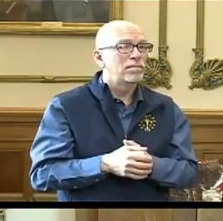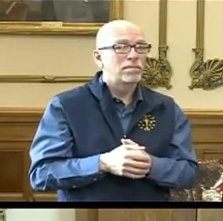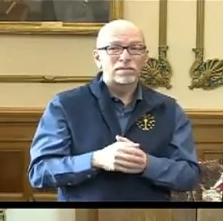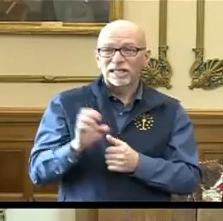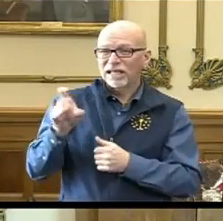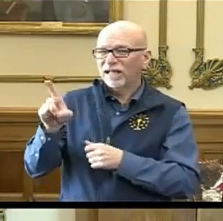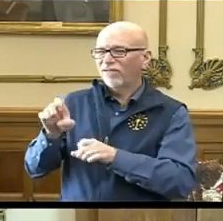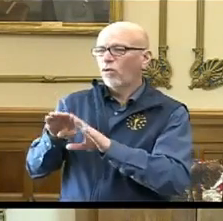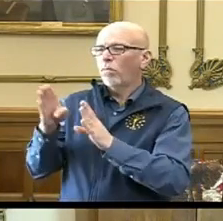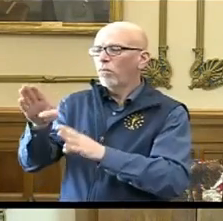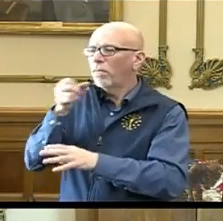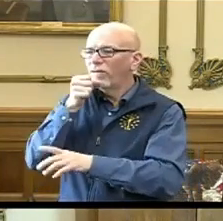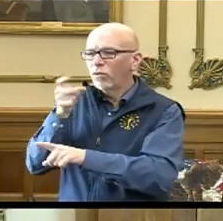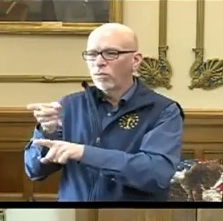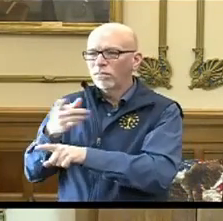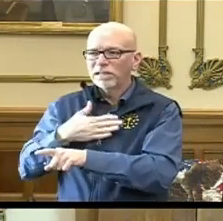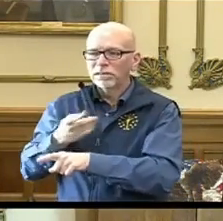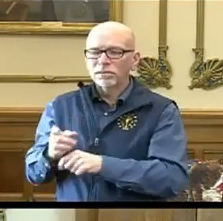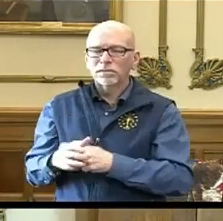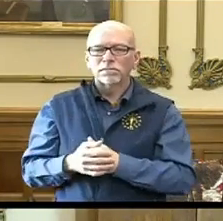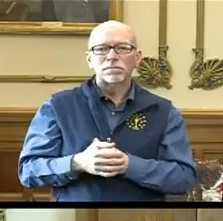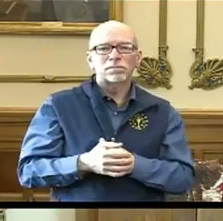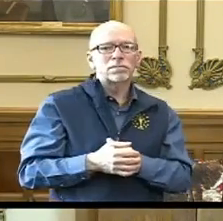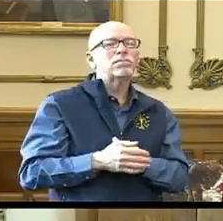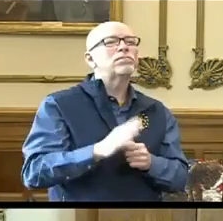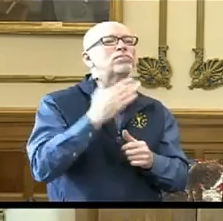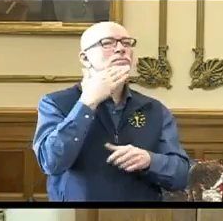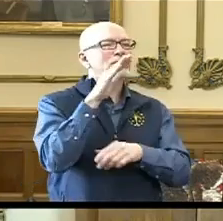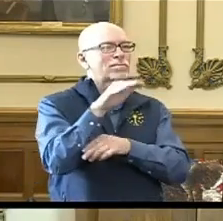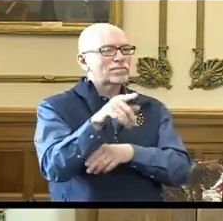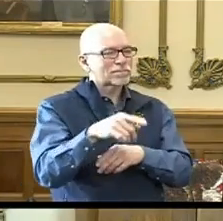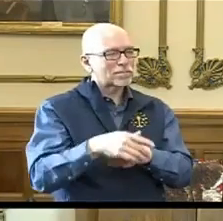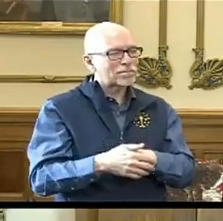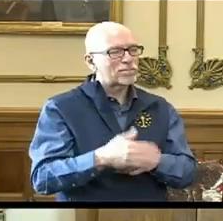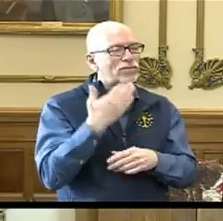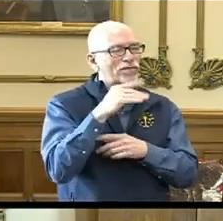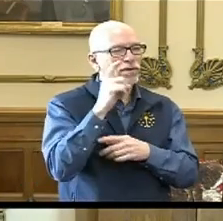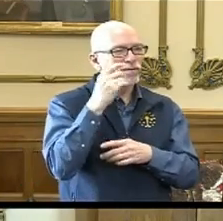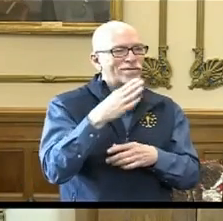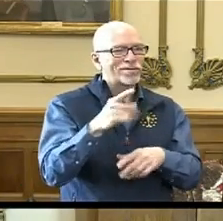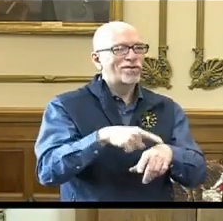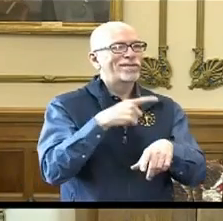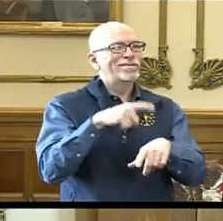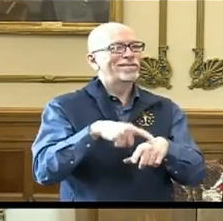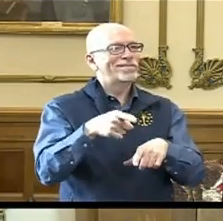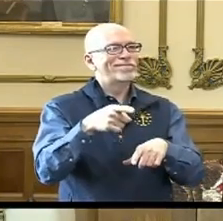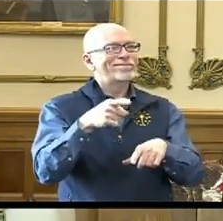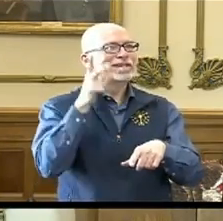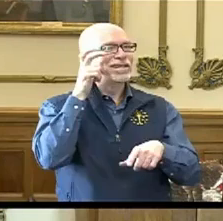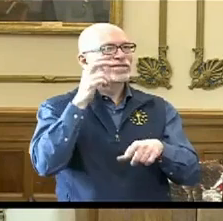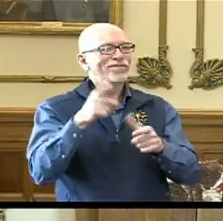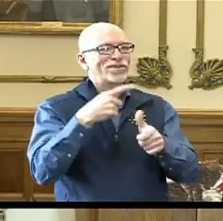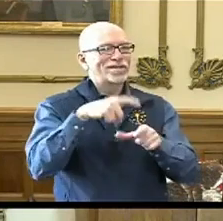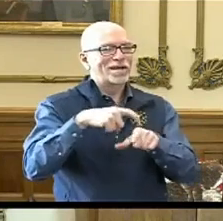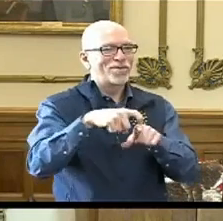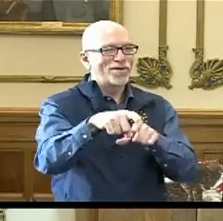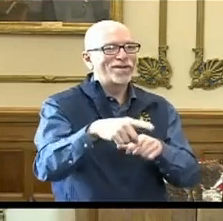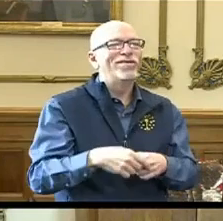Ed, you have to unmute your own microphone. Good afternoon. Good afternoon, Governor. Long-time listener, first-time caller.